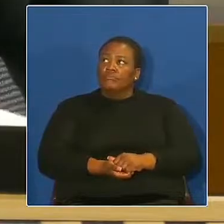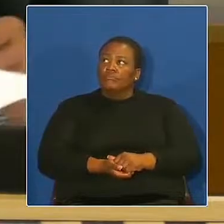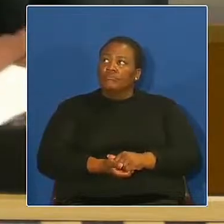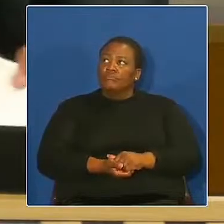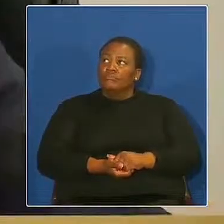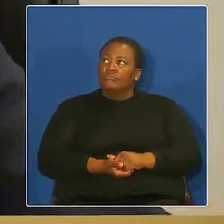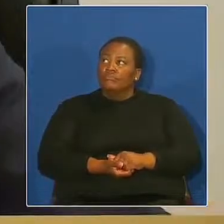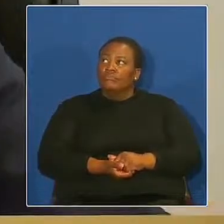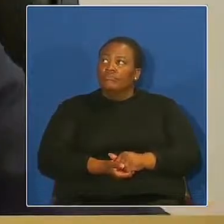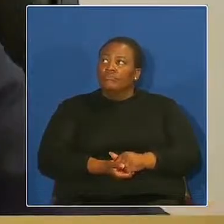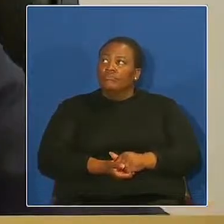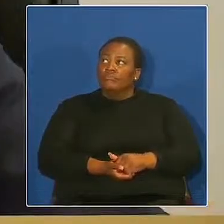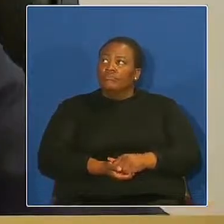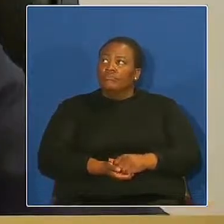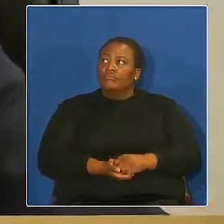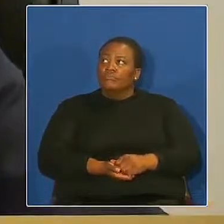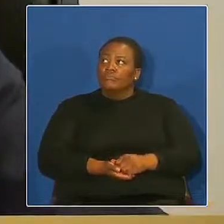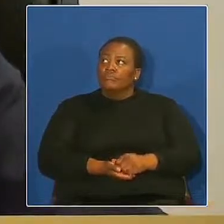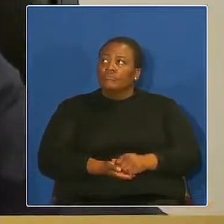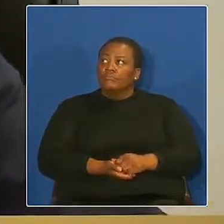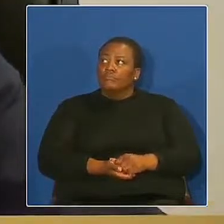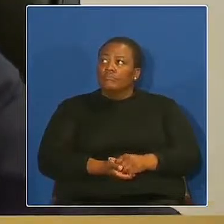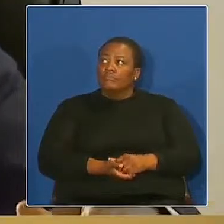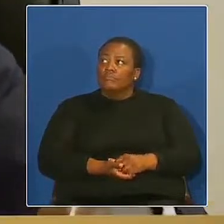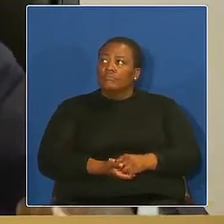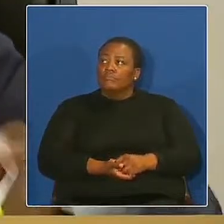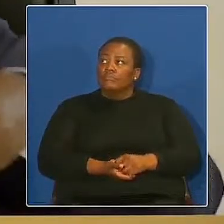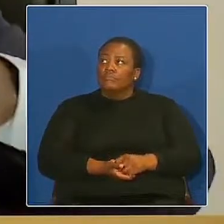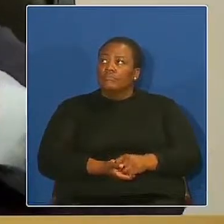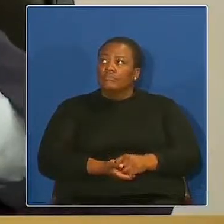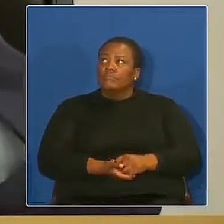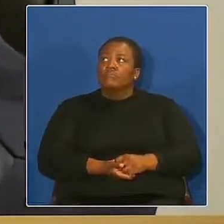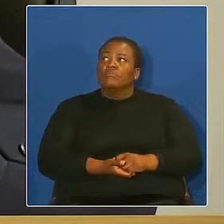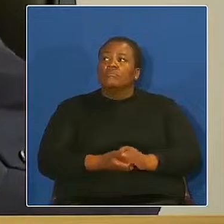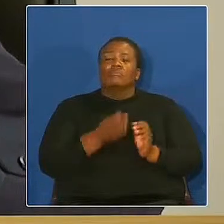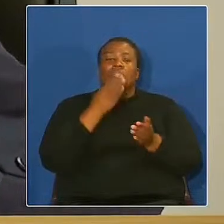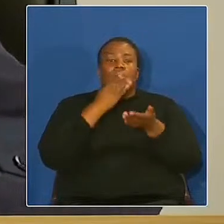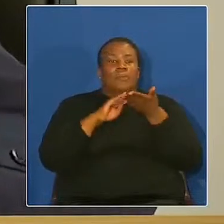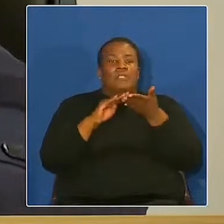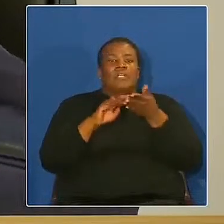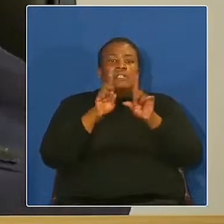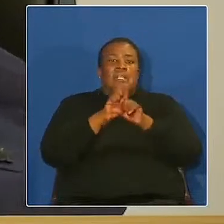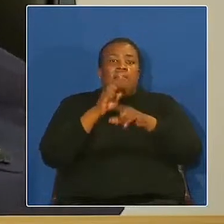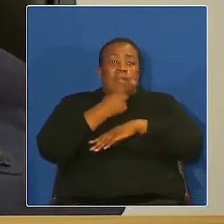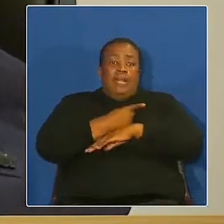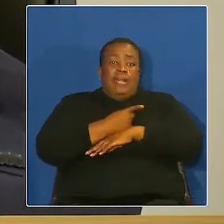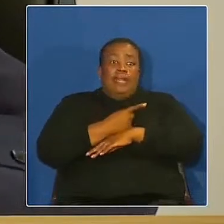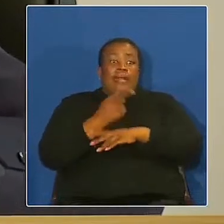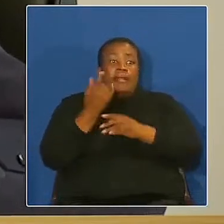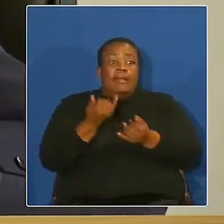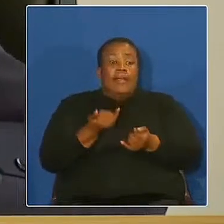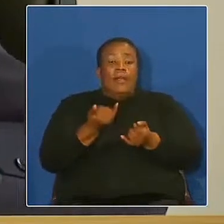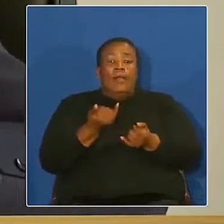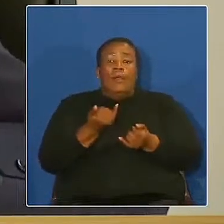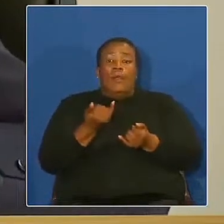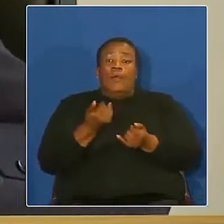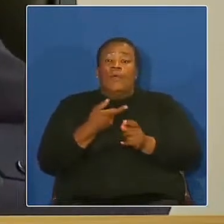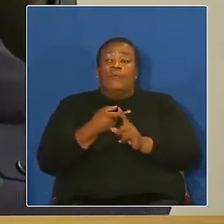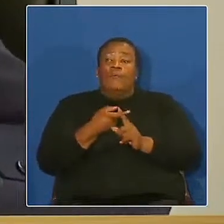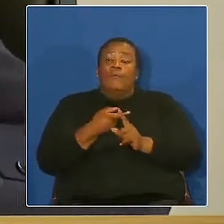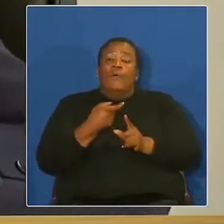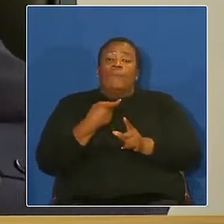And then the next message on the same day, now it is from